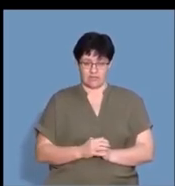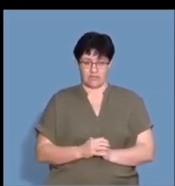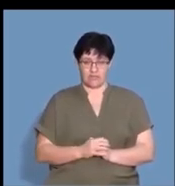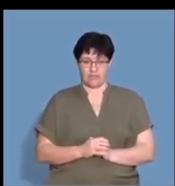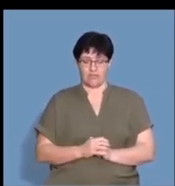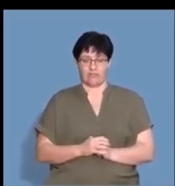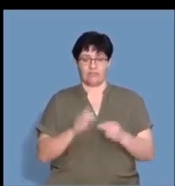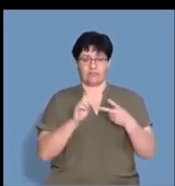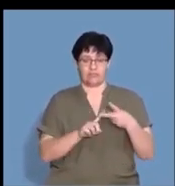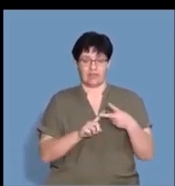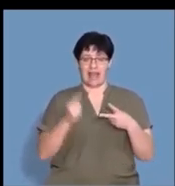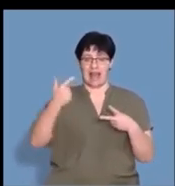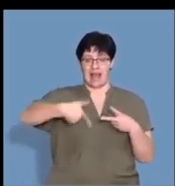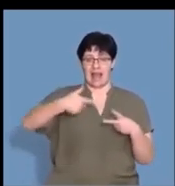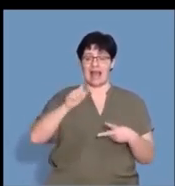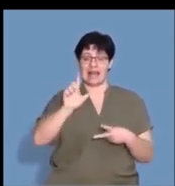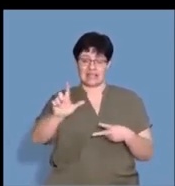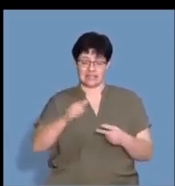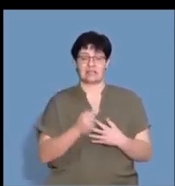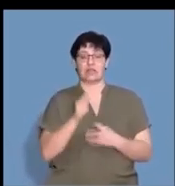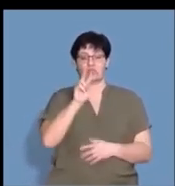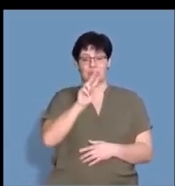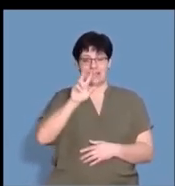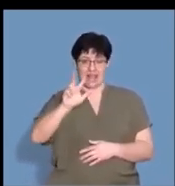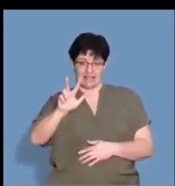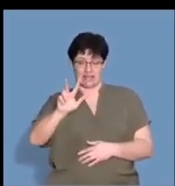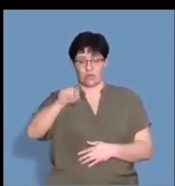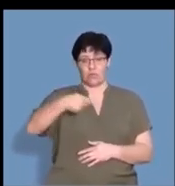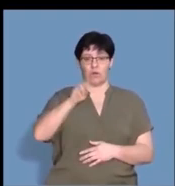434.61, and the number of litres I had was